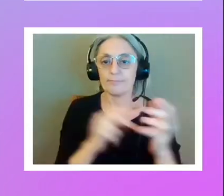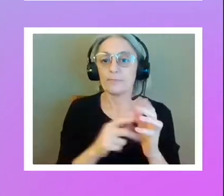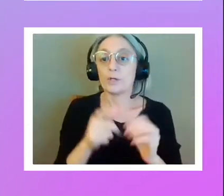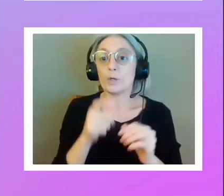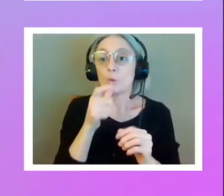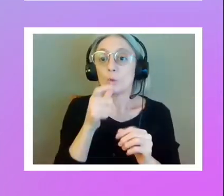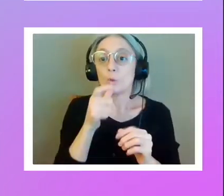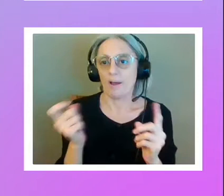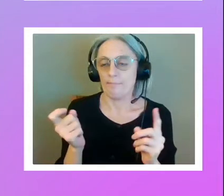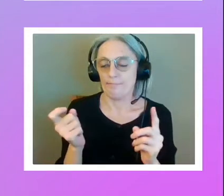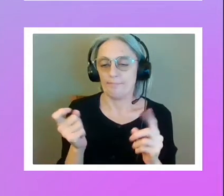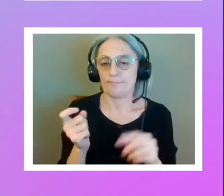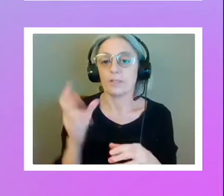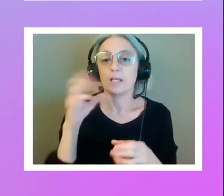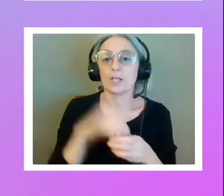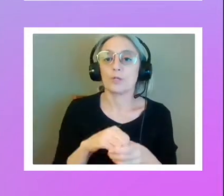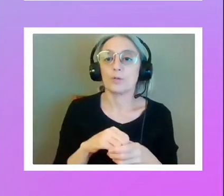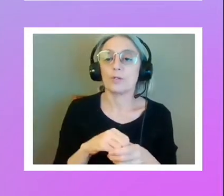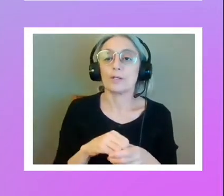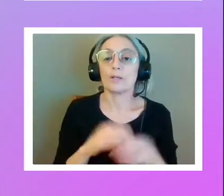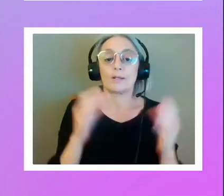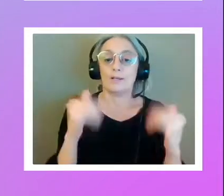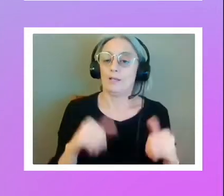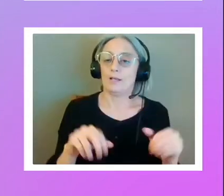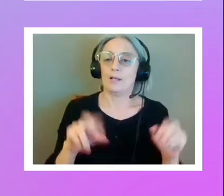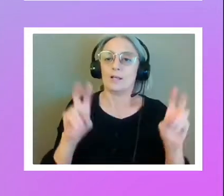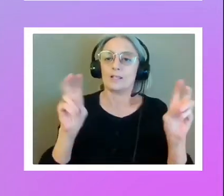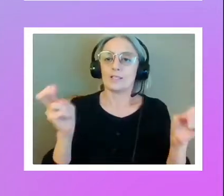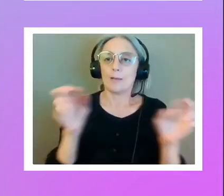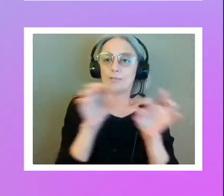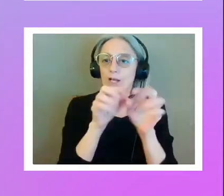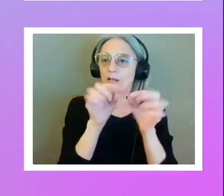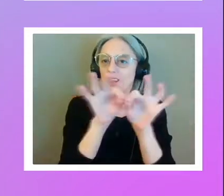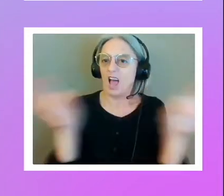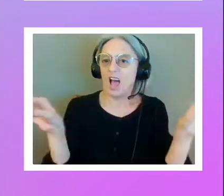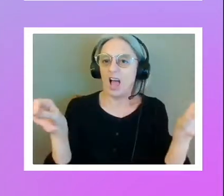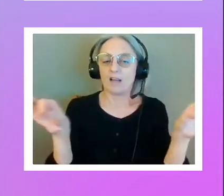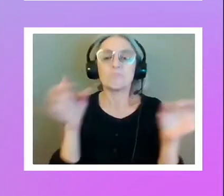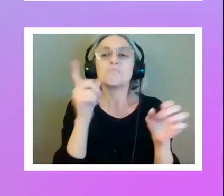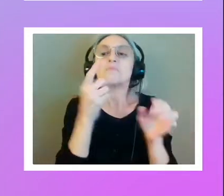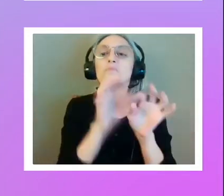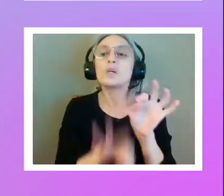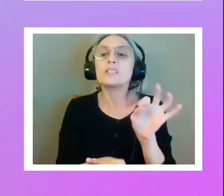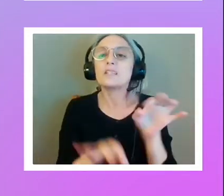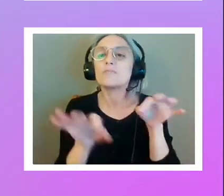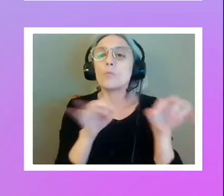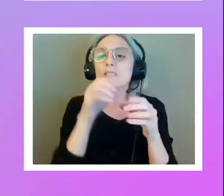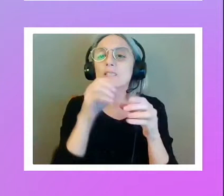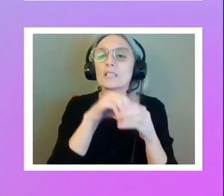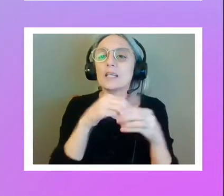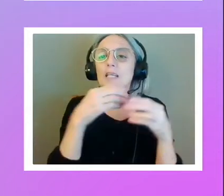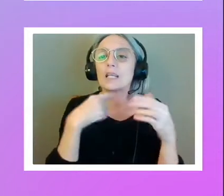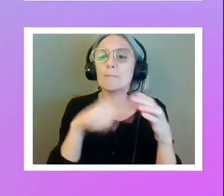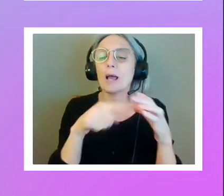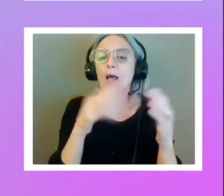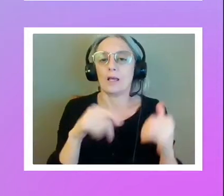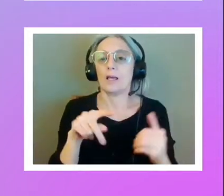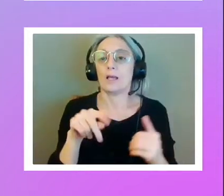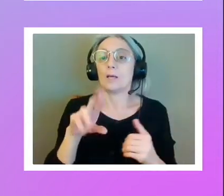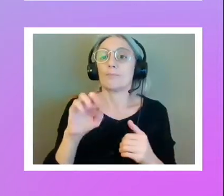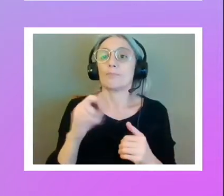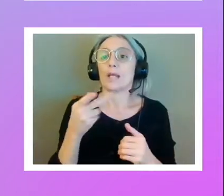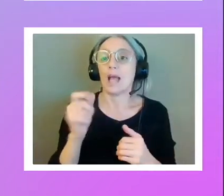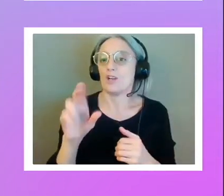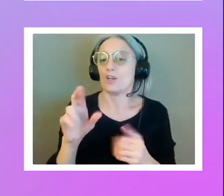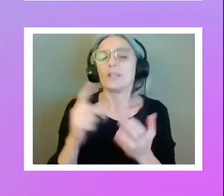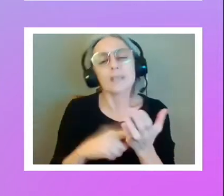is from. It contains the subject line, a simple sentence about the email. It contains a pre-header, sometimes, not always, but